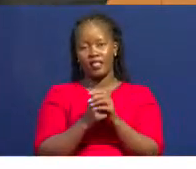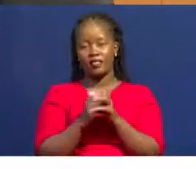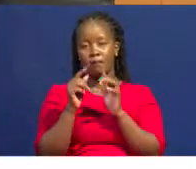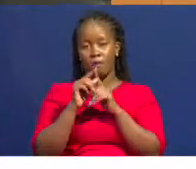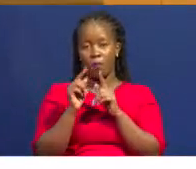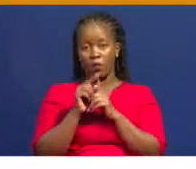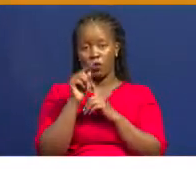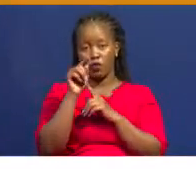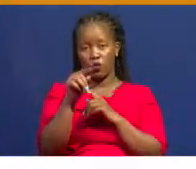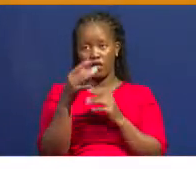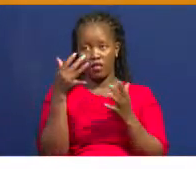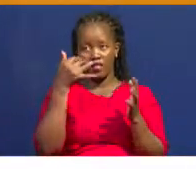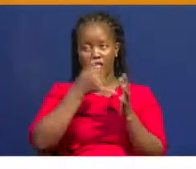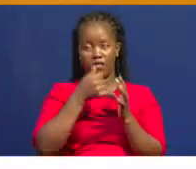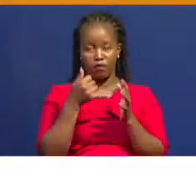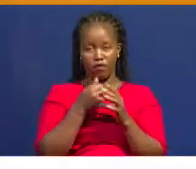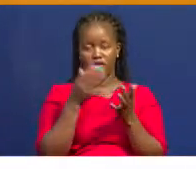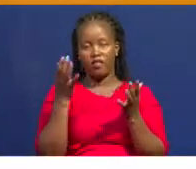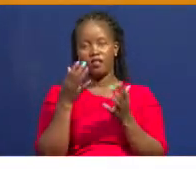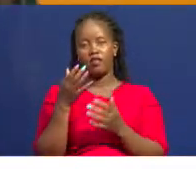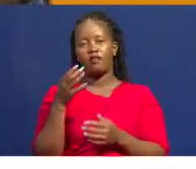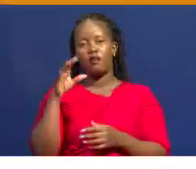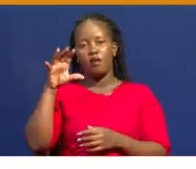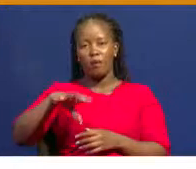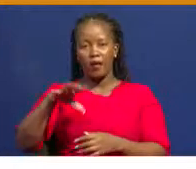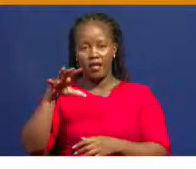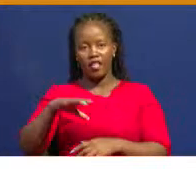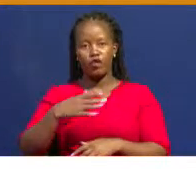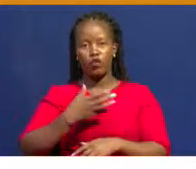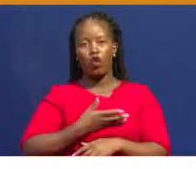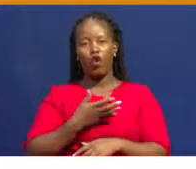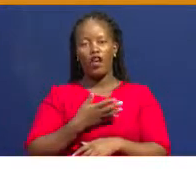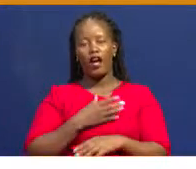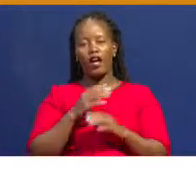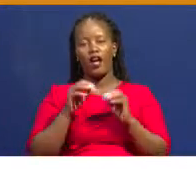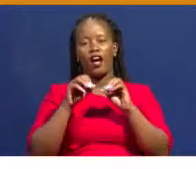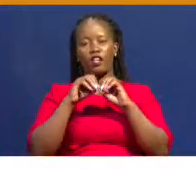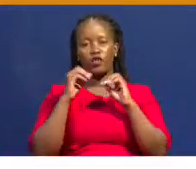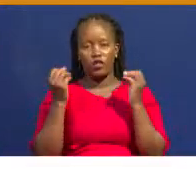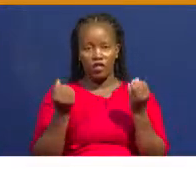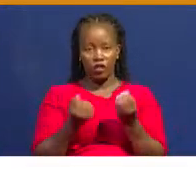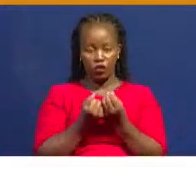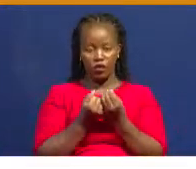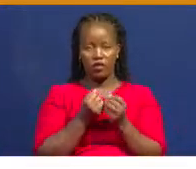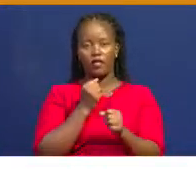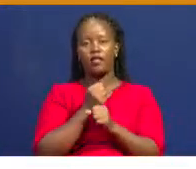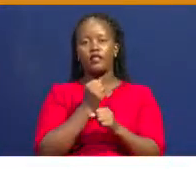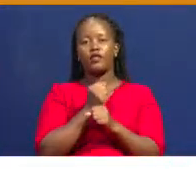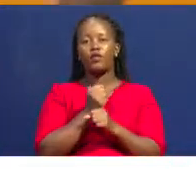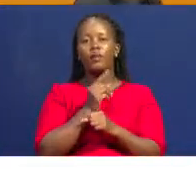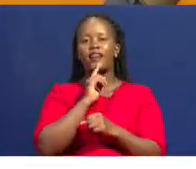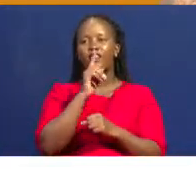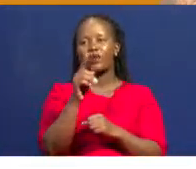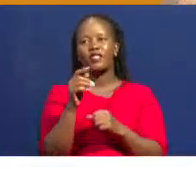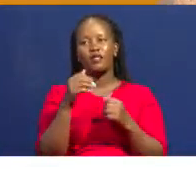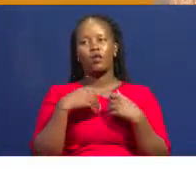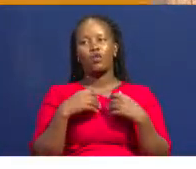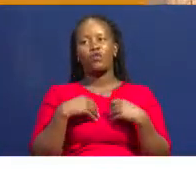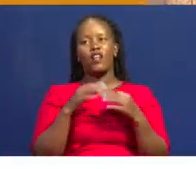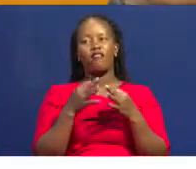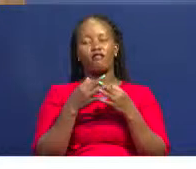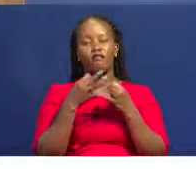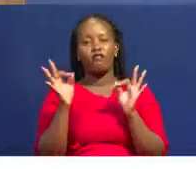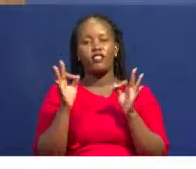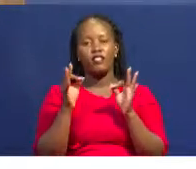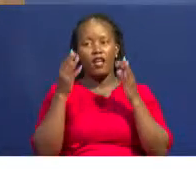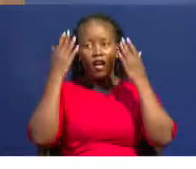together the Matatu Owners Association, all these kind of vendors, to ensure that we carry out free clinic, which he had